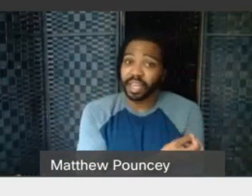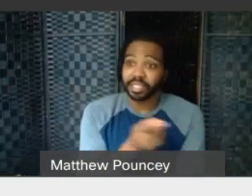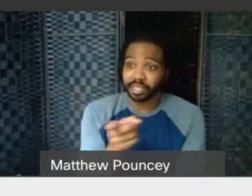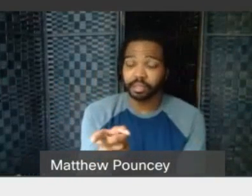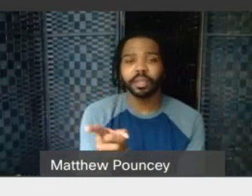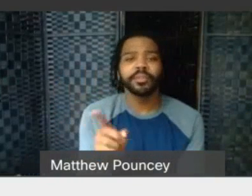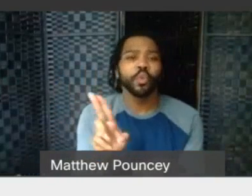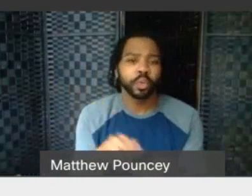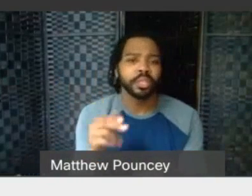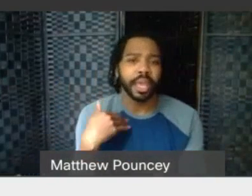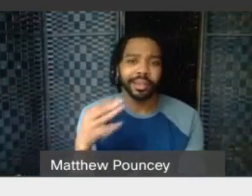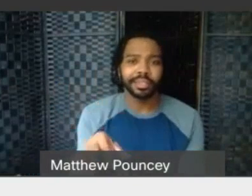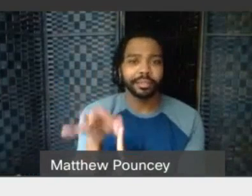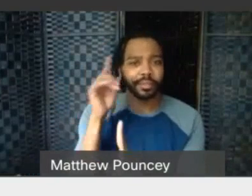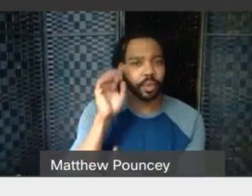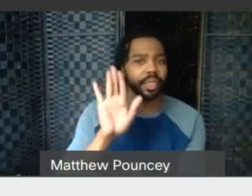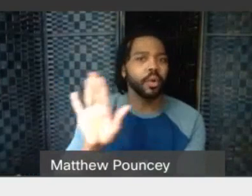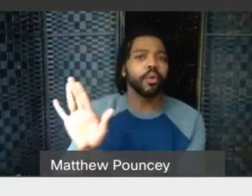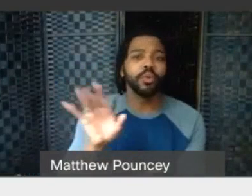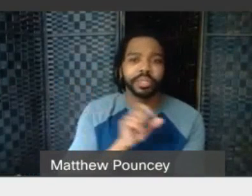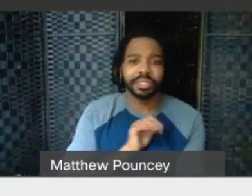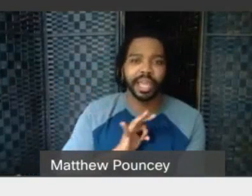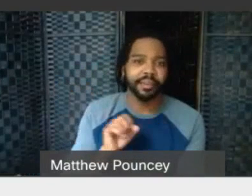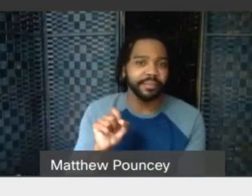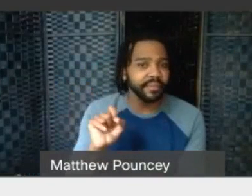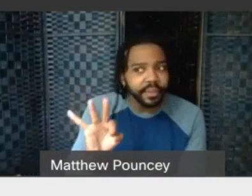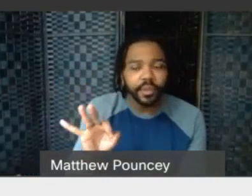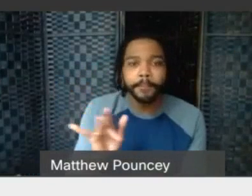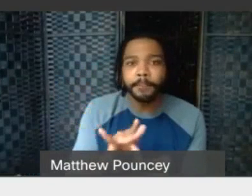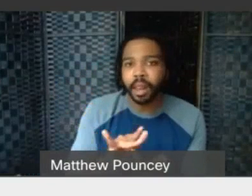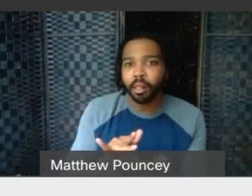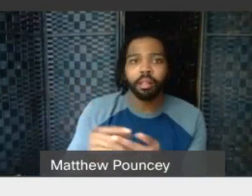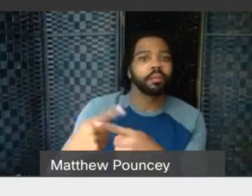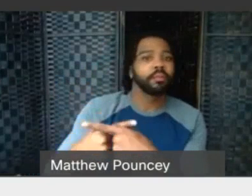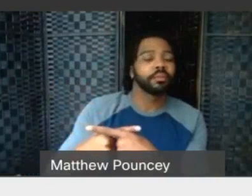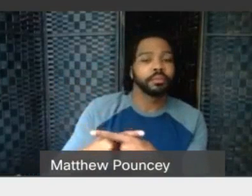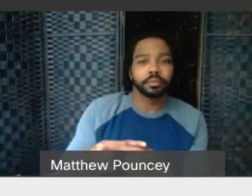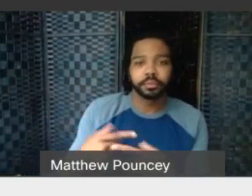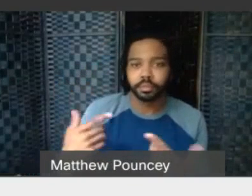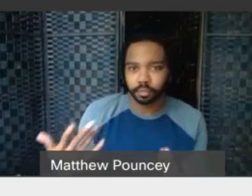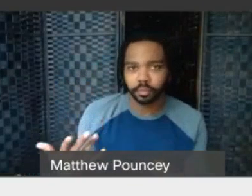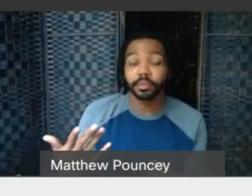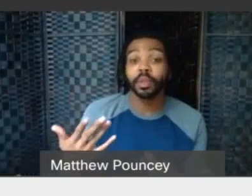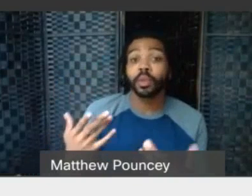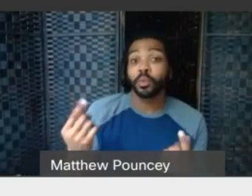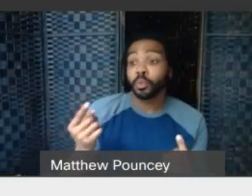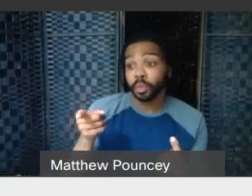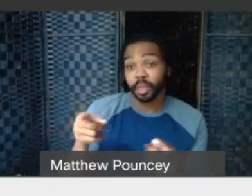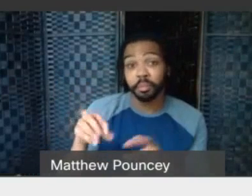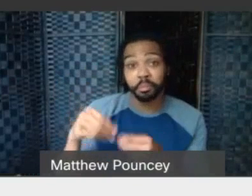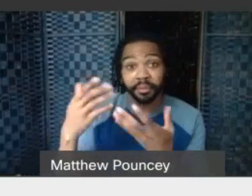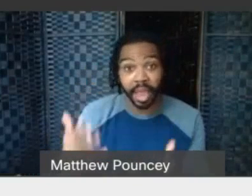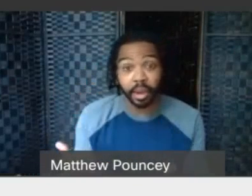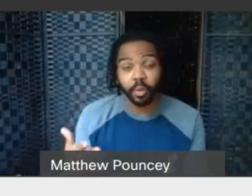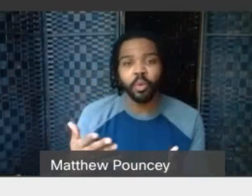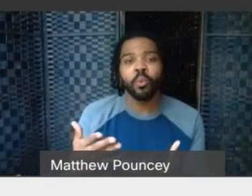for staff in situations where there was a medical reason not to be vaccinated. That provider rounds